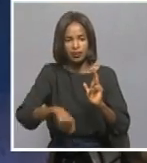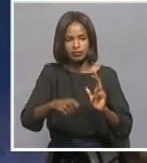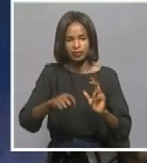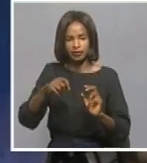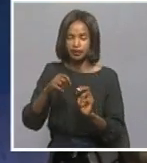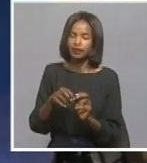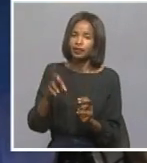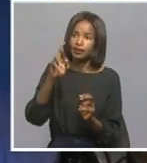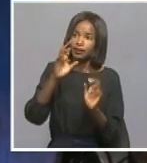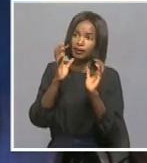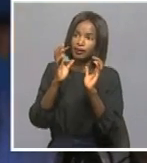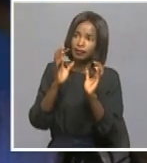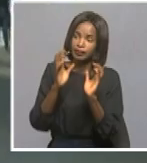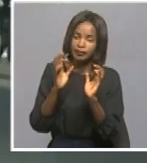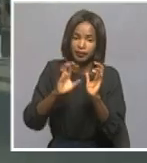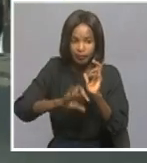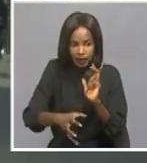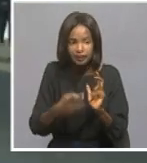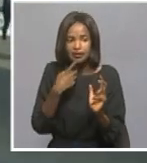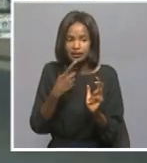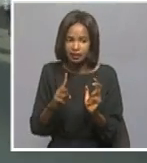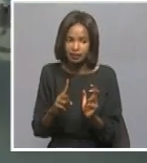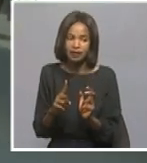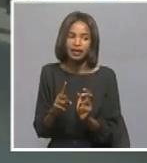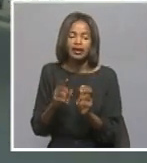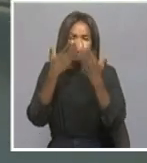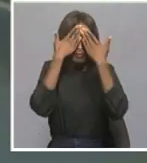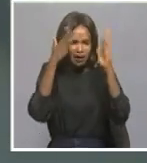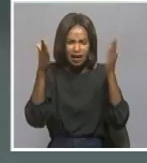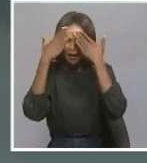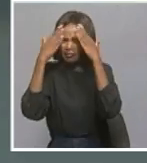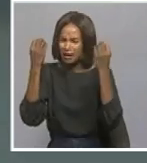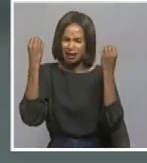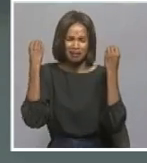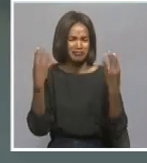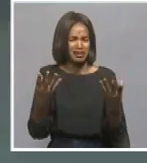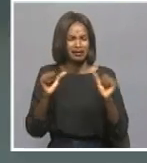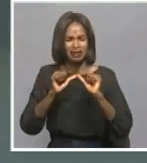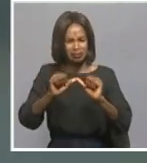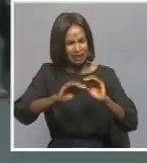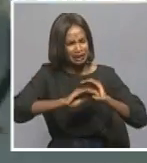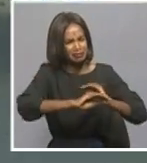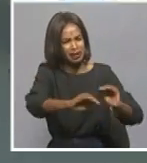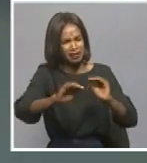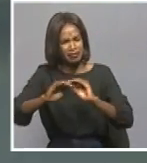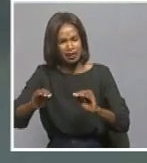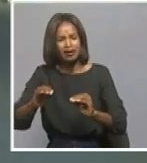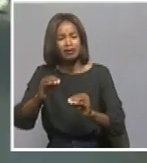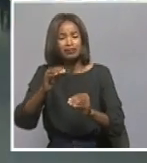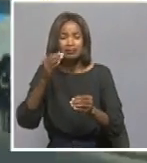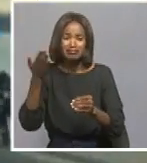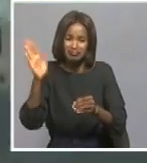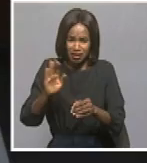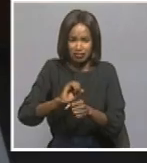Bay Regional Council, Noli Chipinge, pointed out that more awareness campaigns are needed to alert the public about the dangers of the